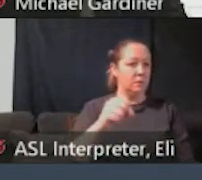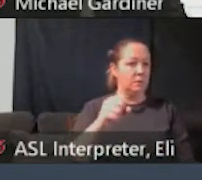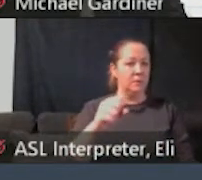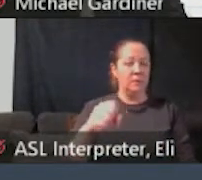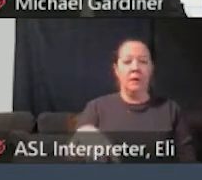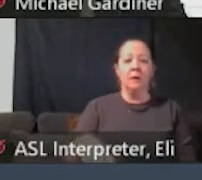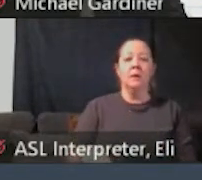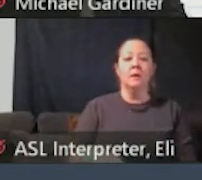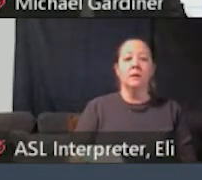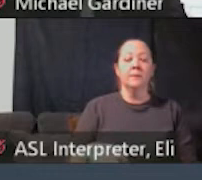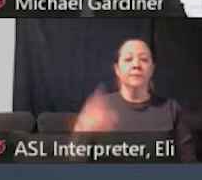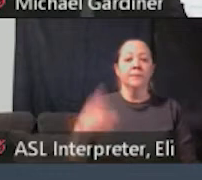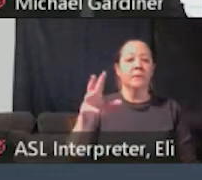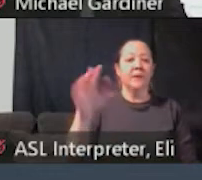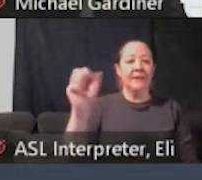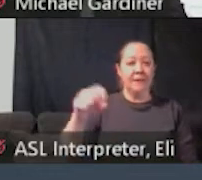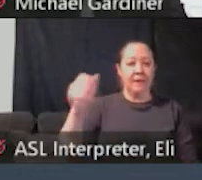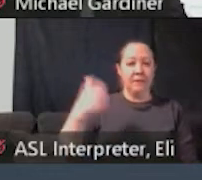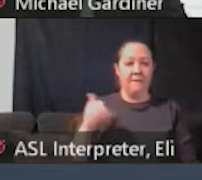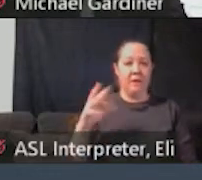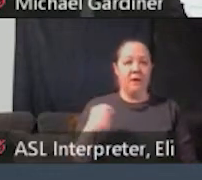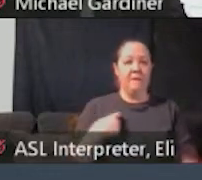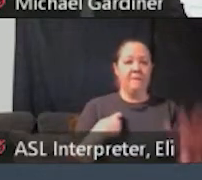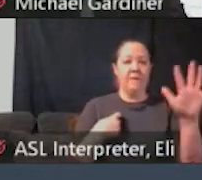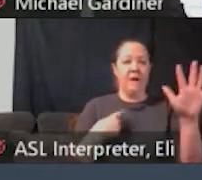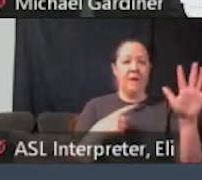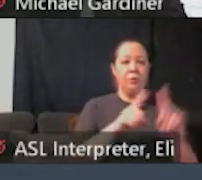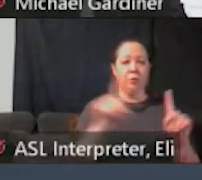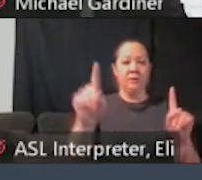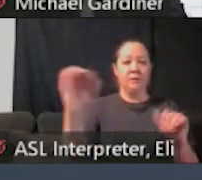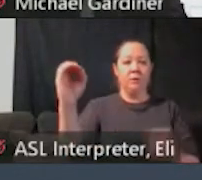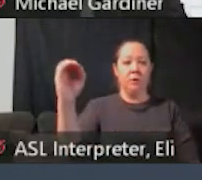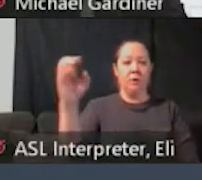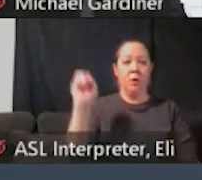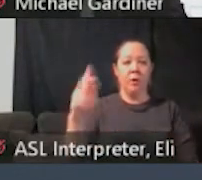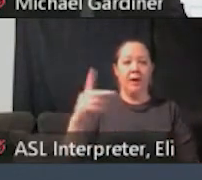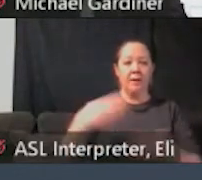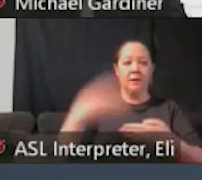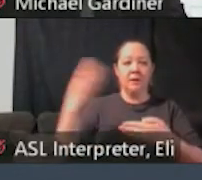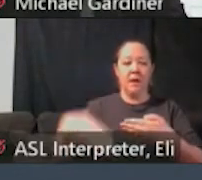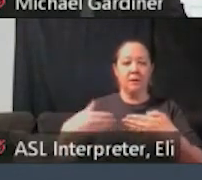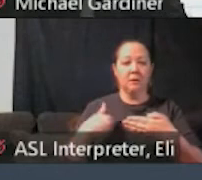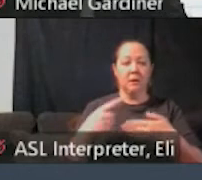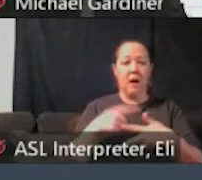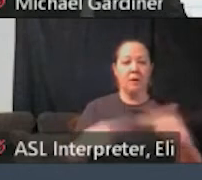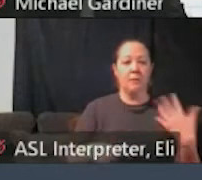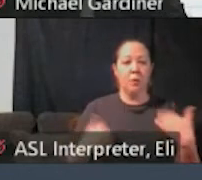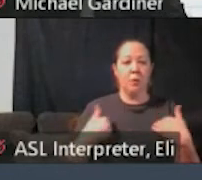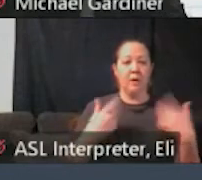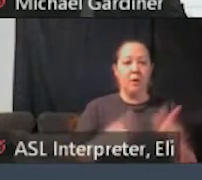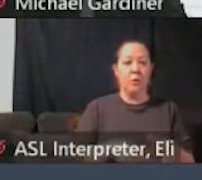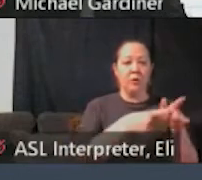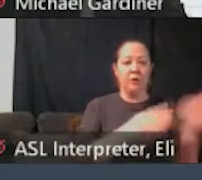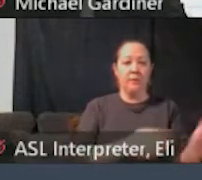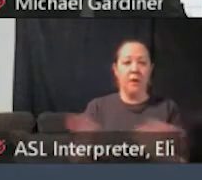Vote aye. The ayes have it 5-0. So the next item that I had originally planned to take would have